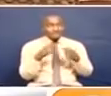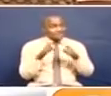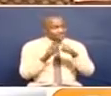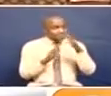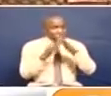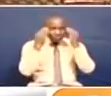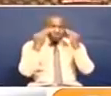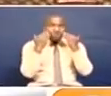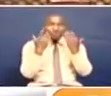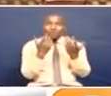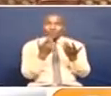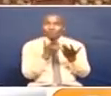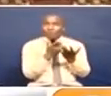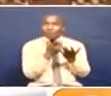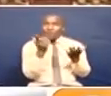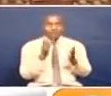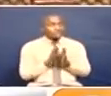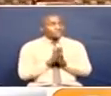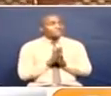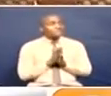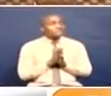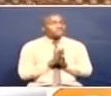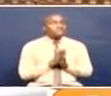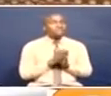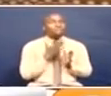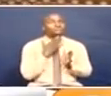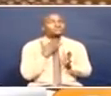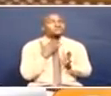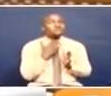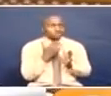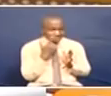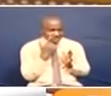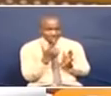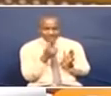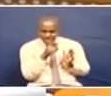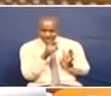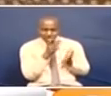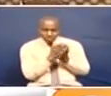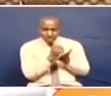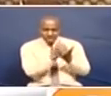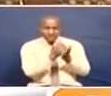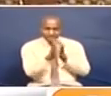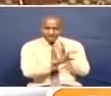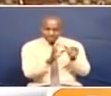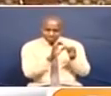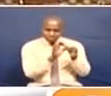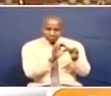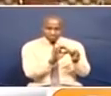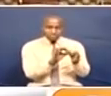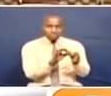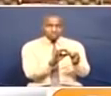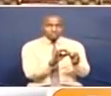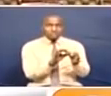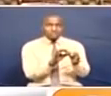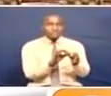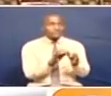where everybody is holding with bated breath to complete an exercise which is holding this country together. So it